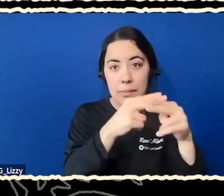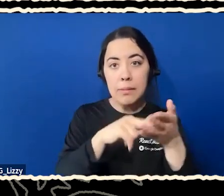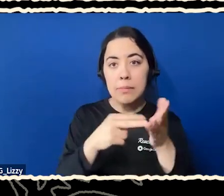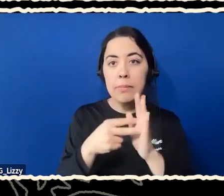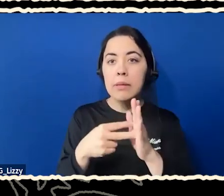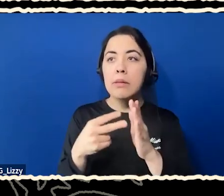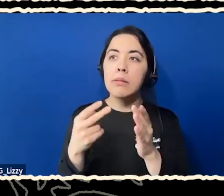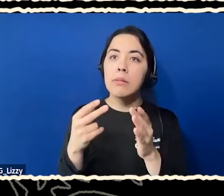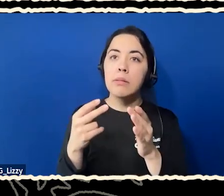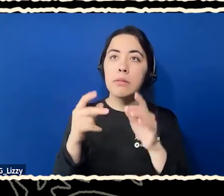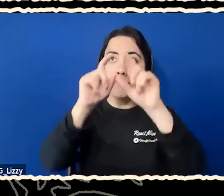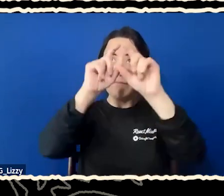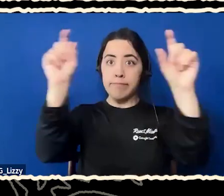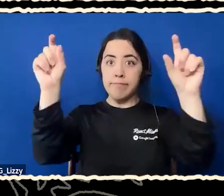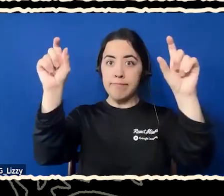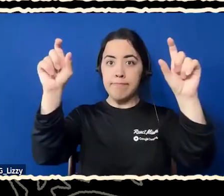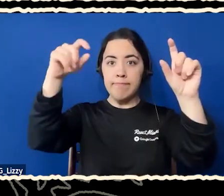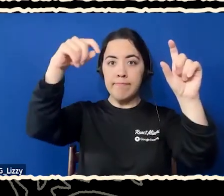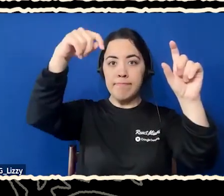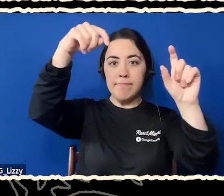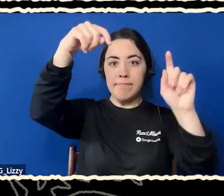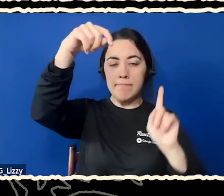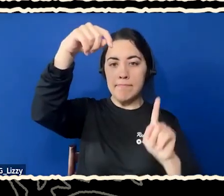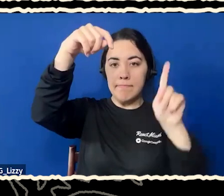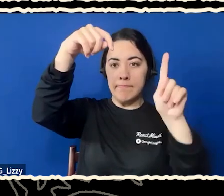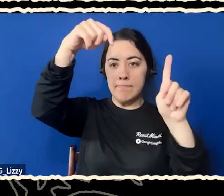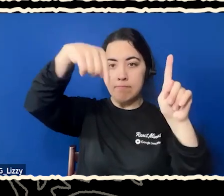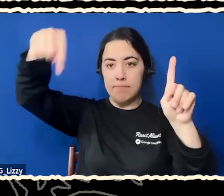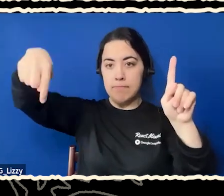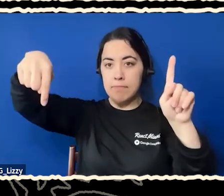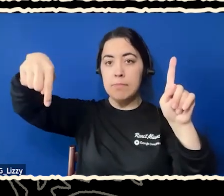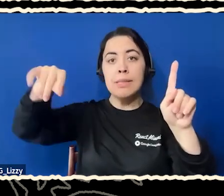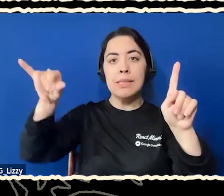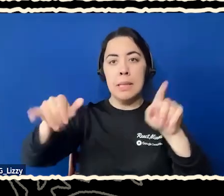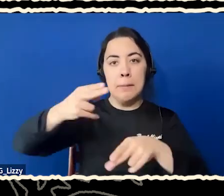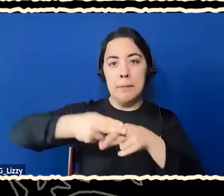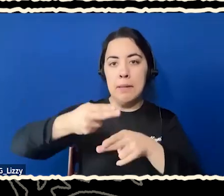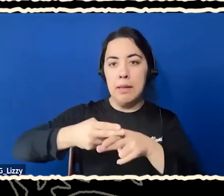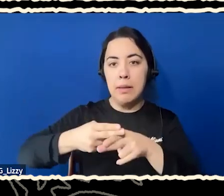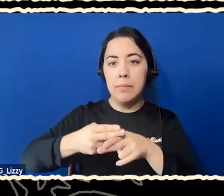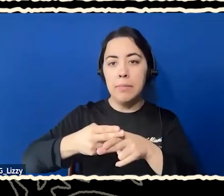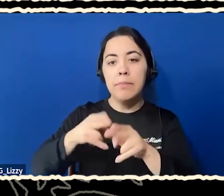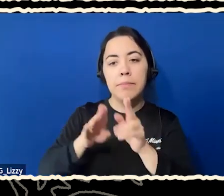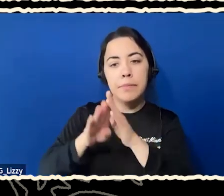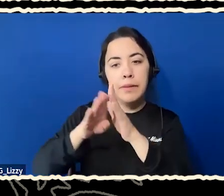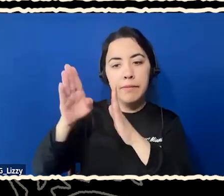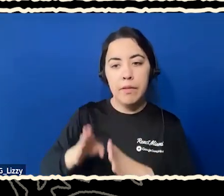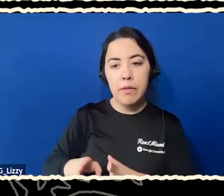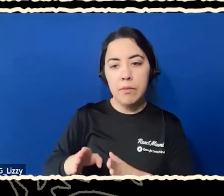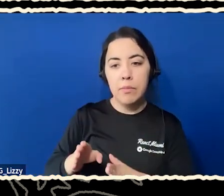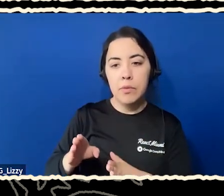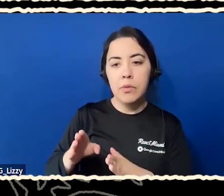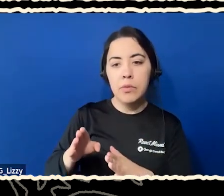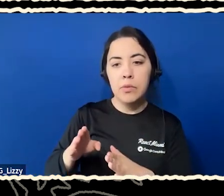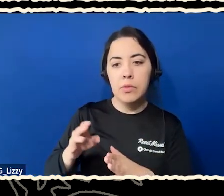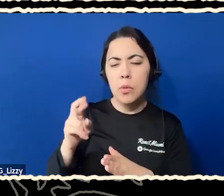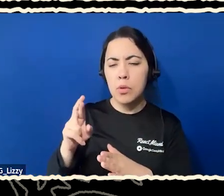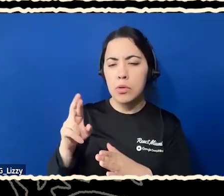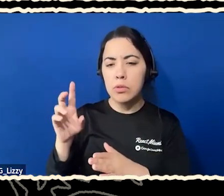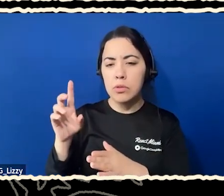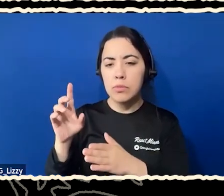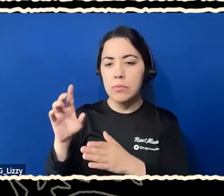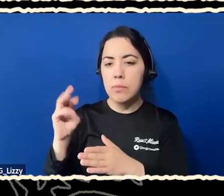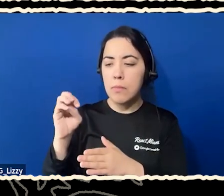same origin context. It came from this developer Mozilla org docs. The other one also came